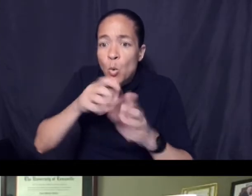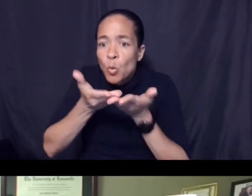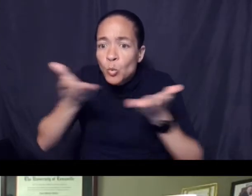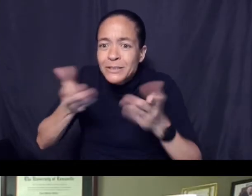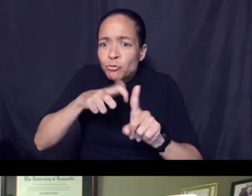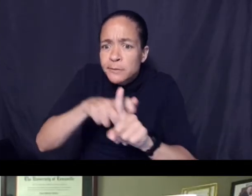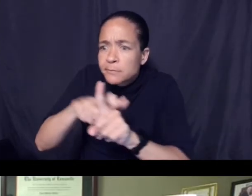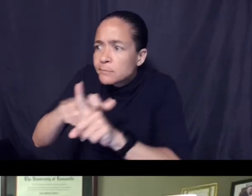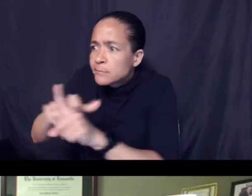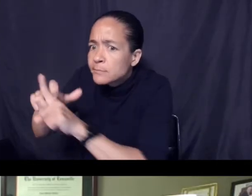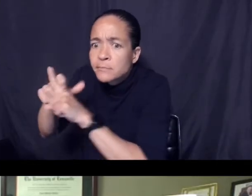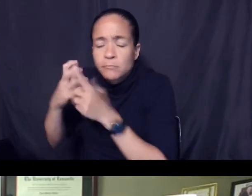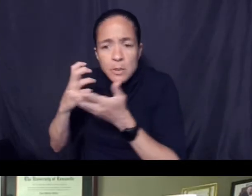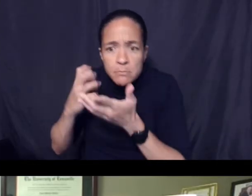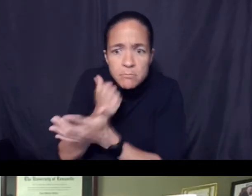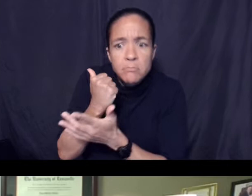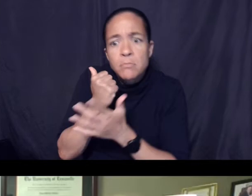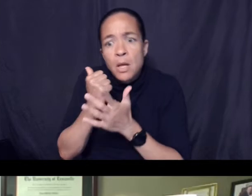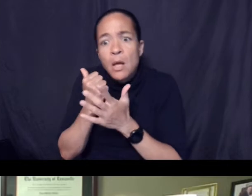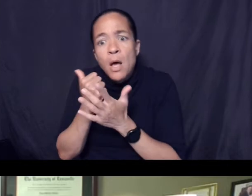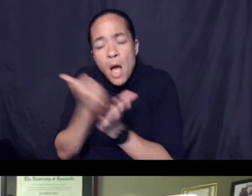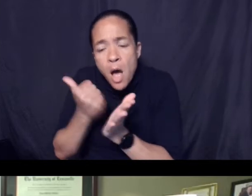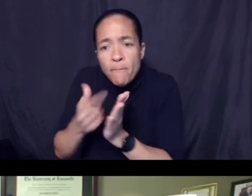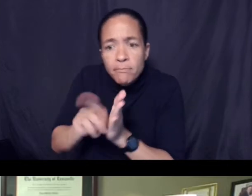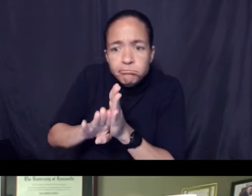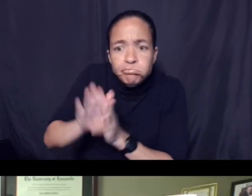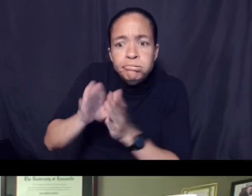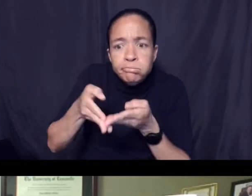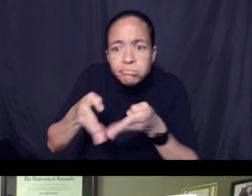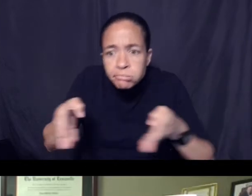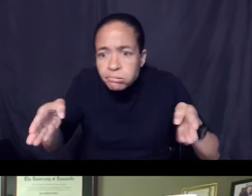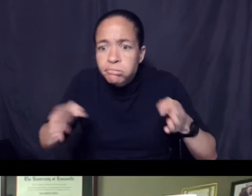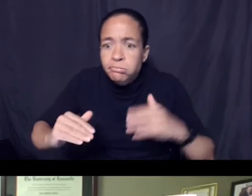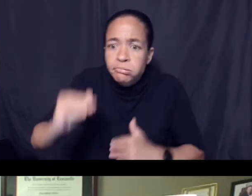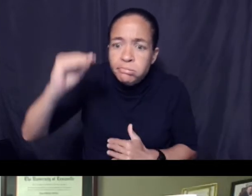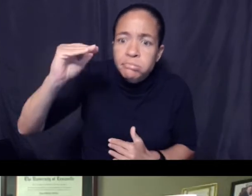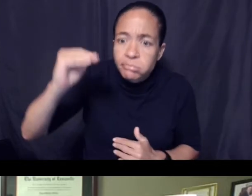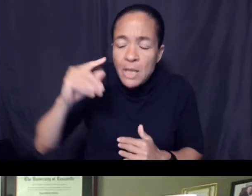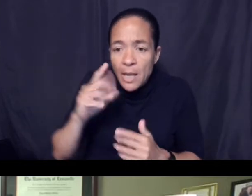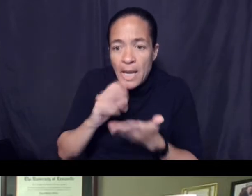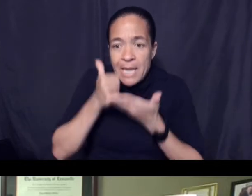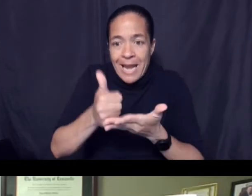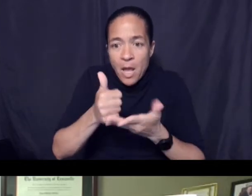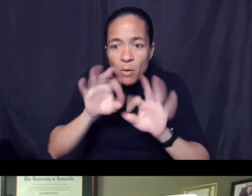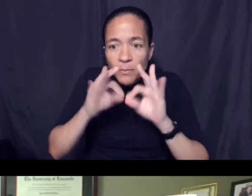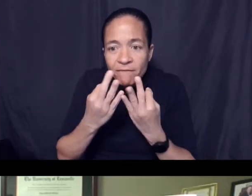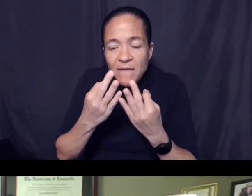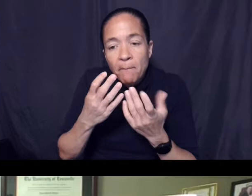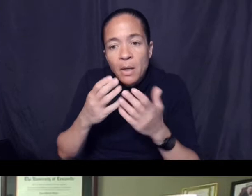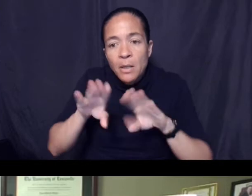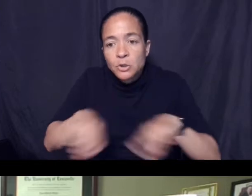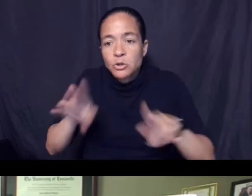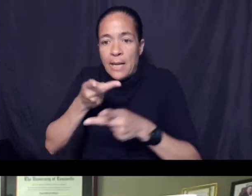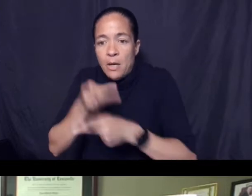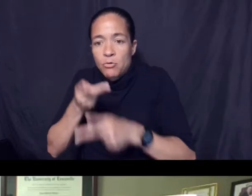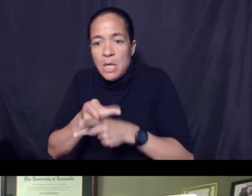therapy, supportive services to maximize the baby's development, and also to help the parents and or family with childcare, with